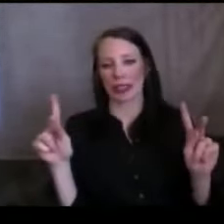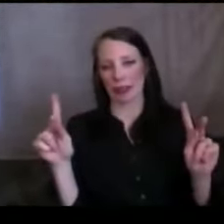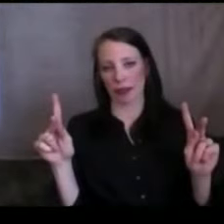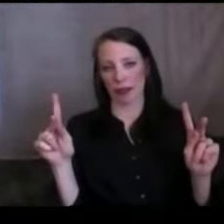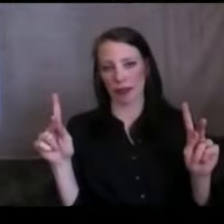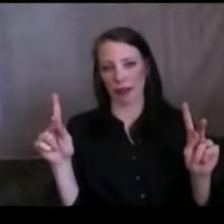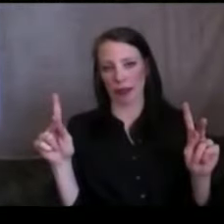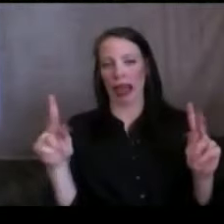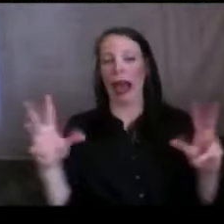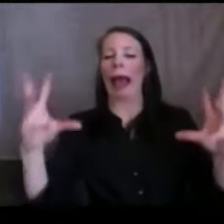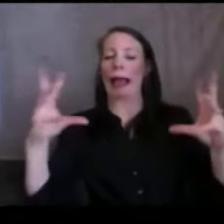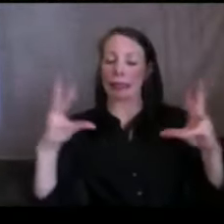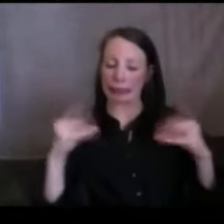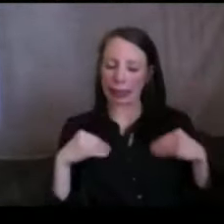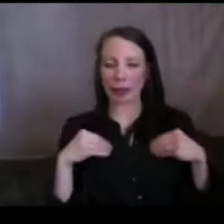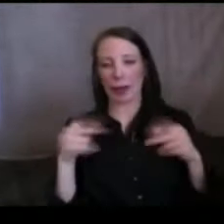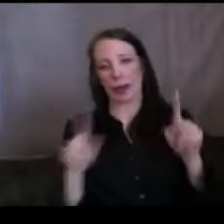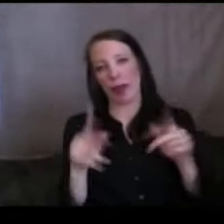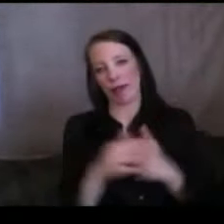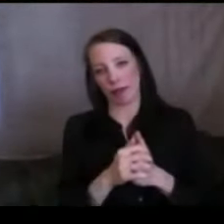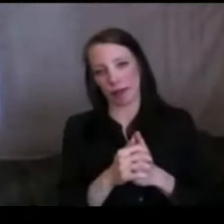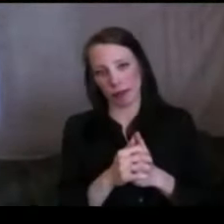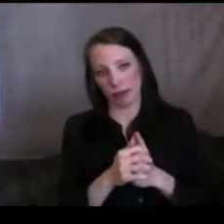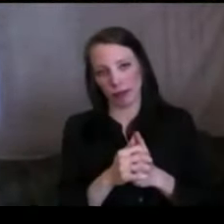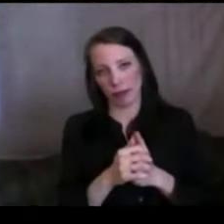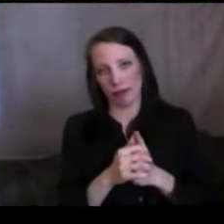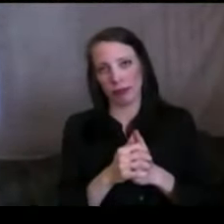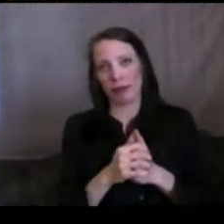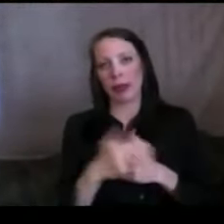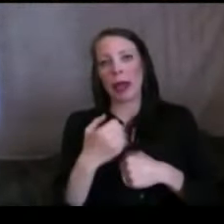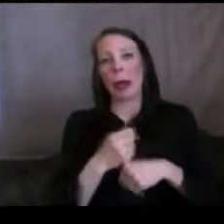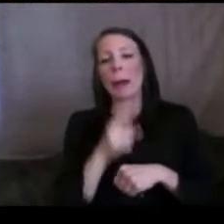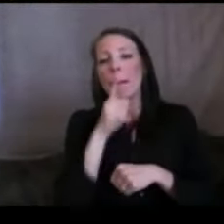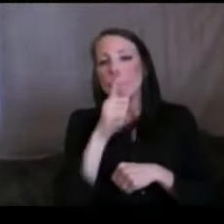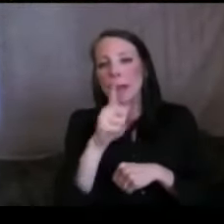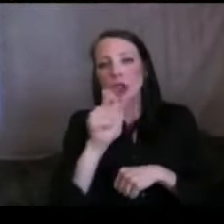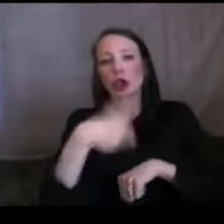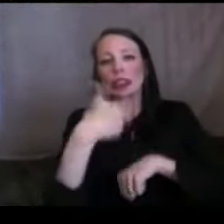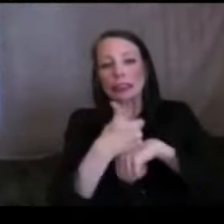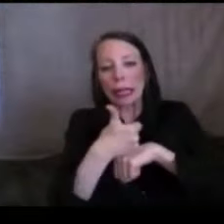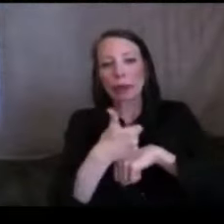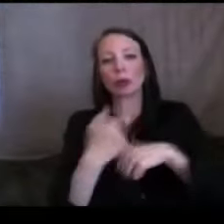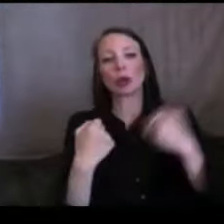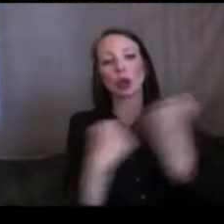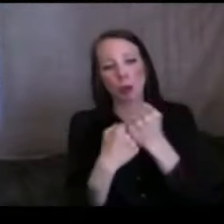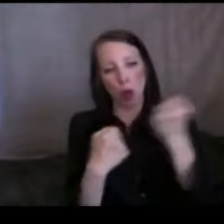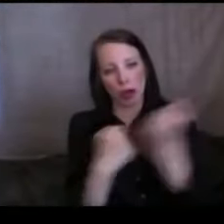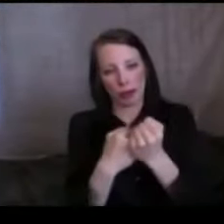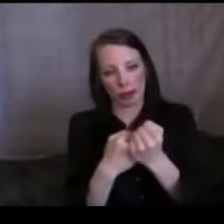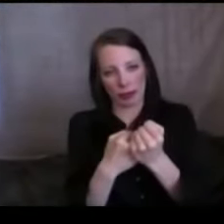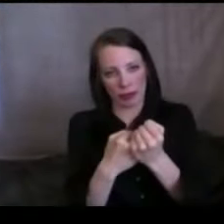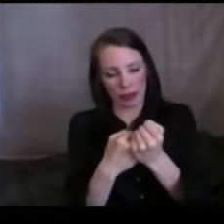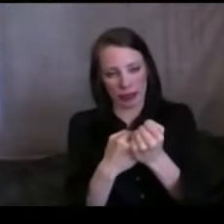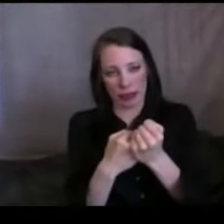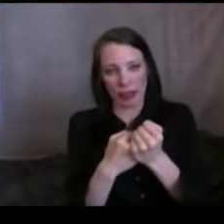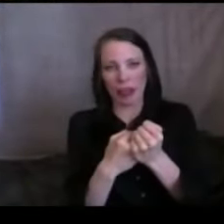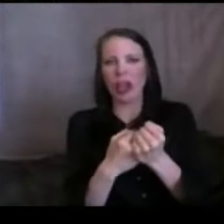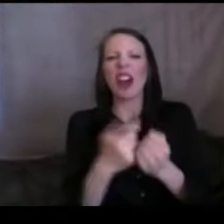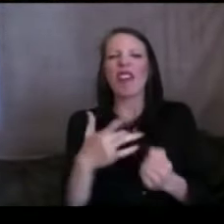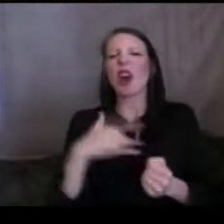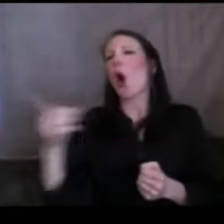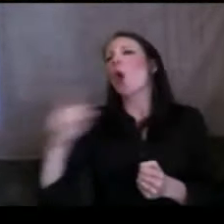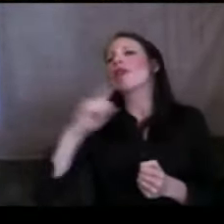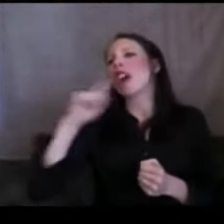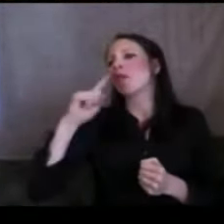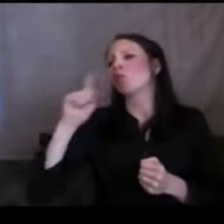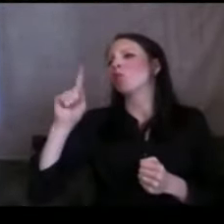are. Make sure you have the infrastructure to be able to support them being successful, but don't lower your expectation either. I think